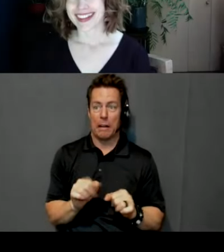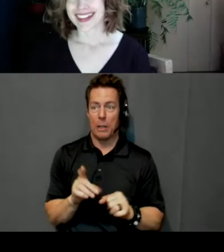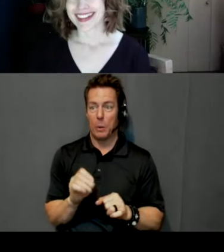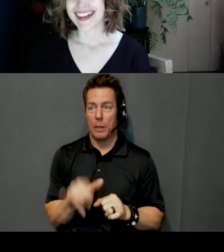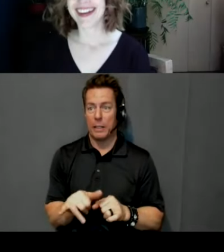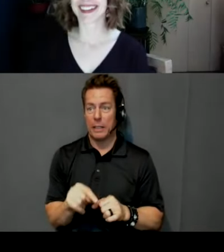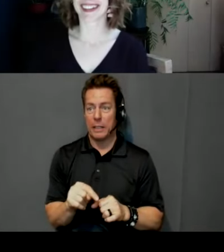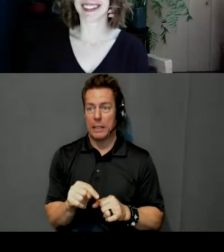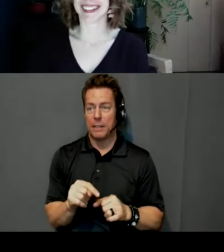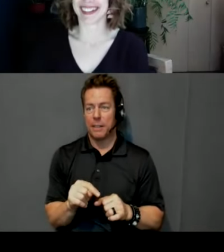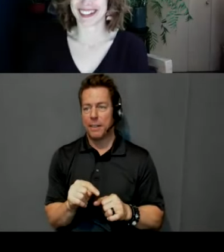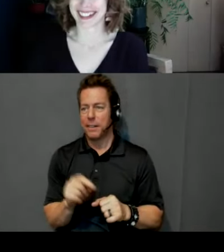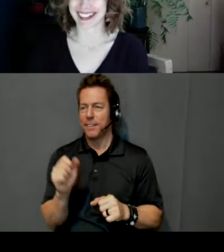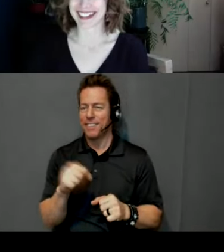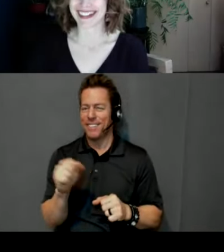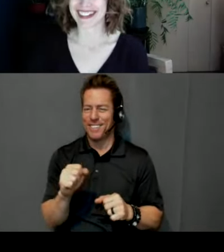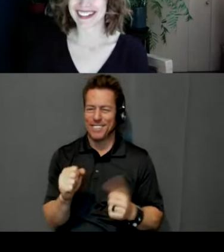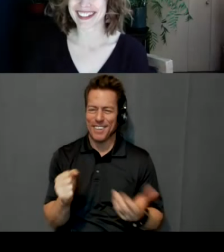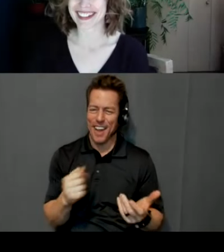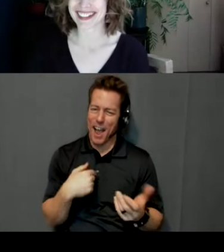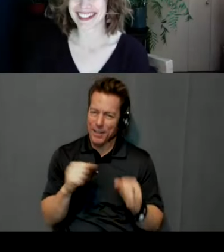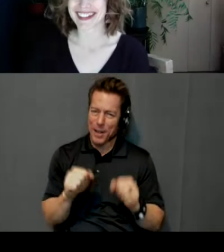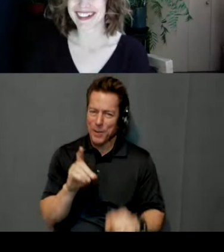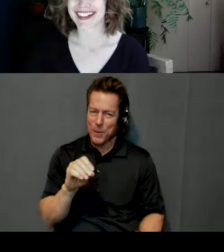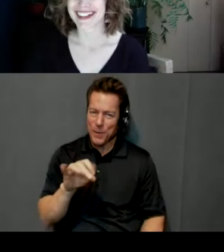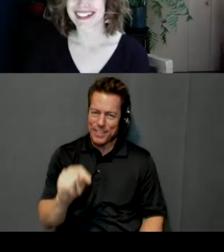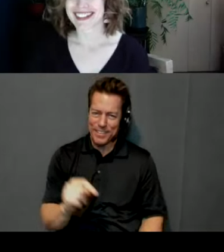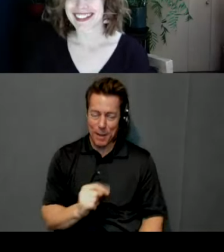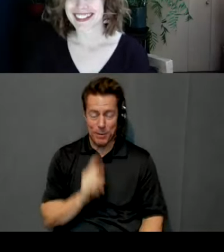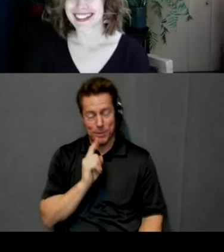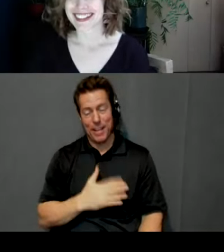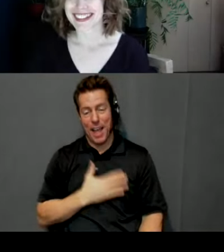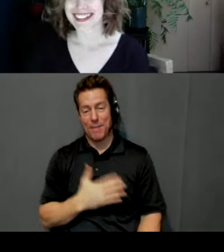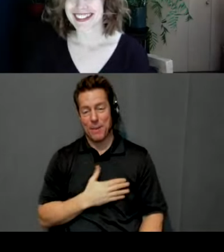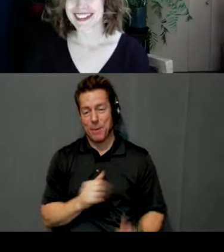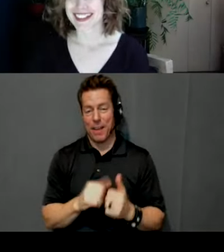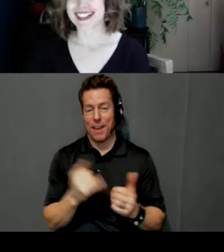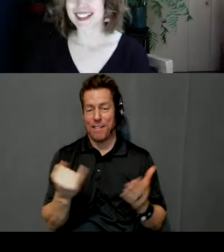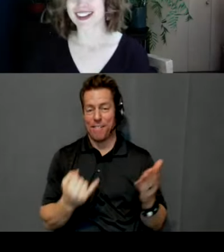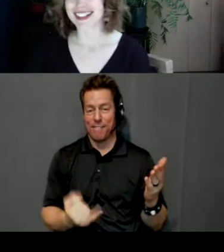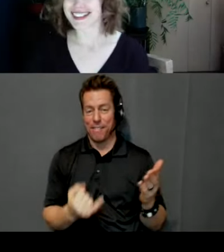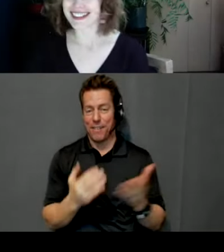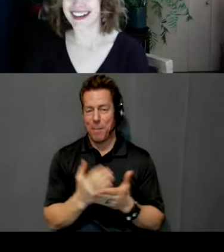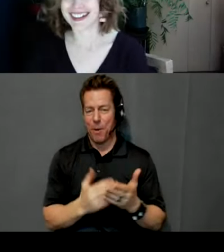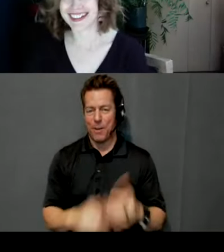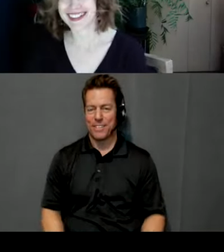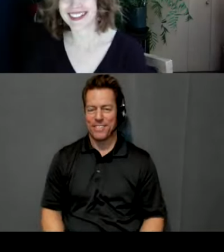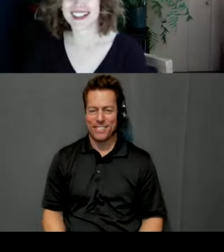to do it. So I was really happy with that piece. So it's great.